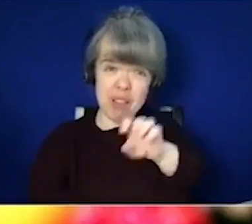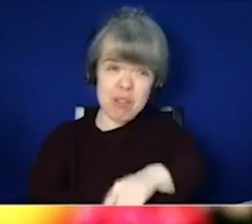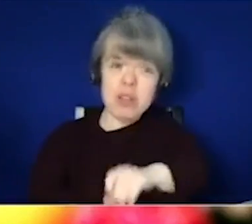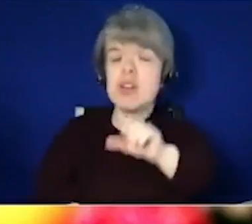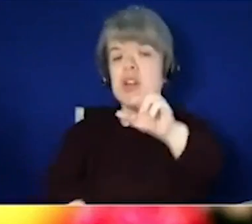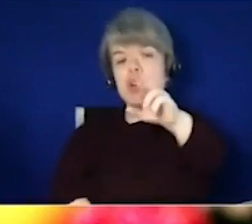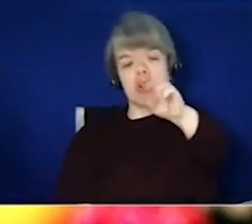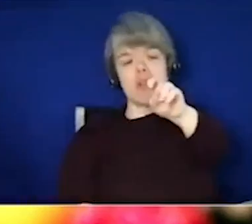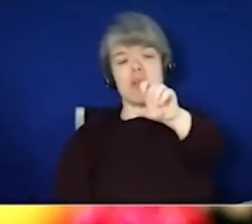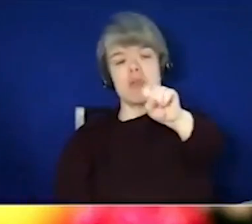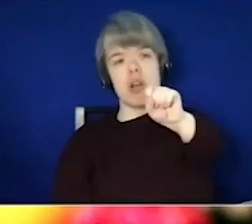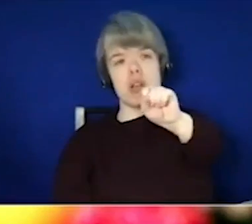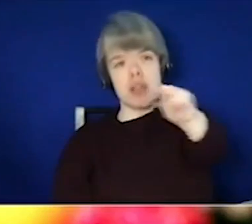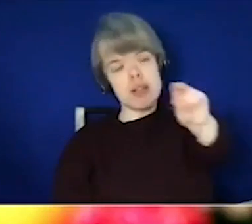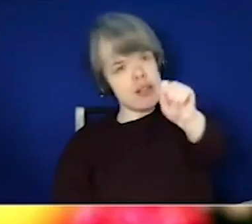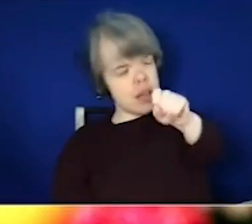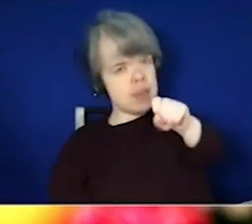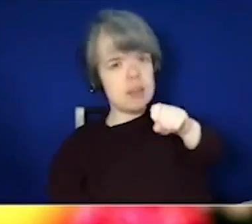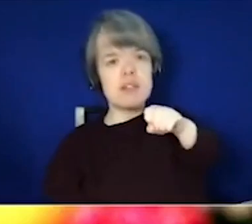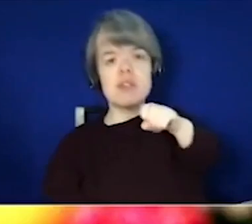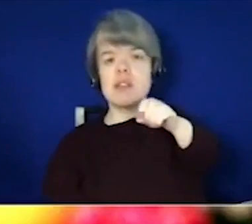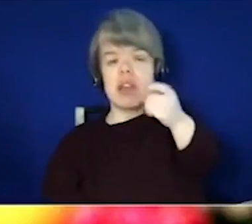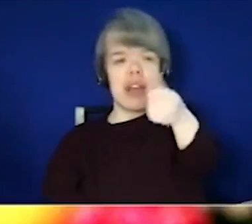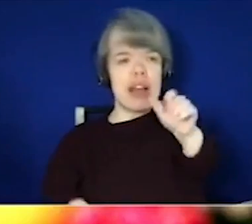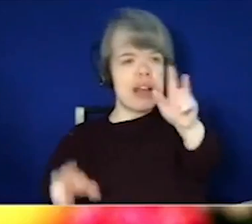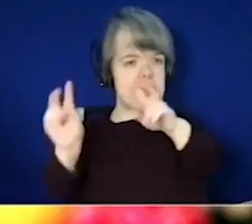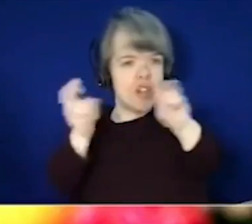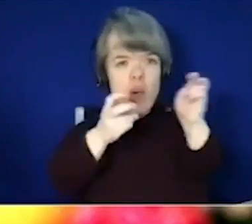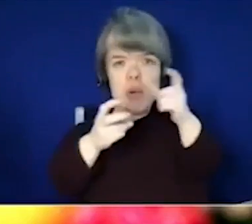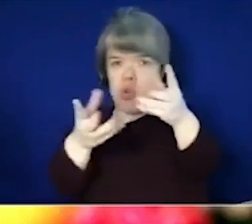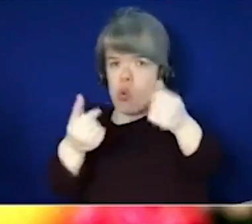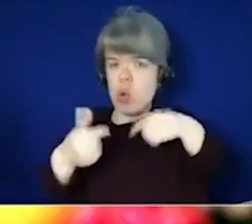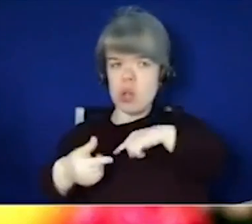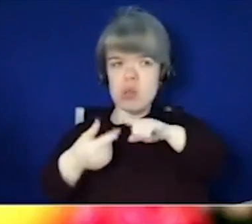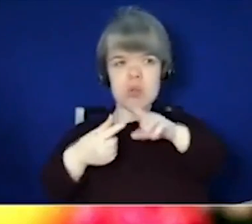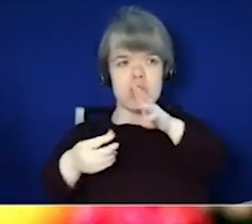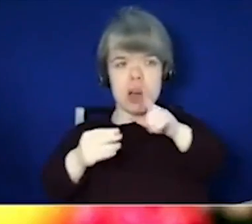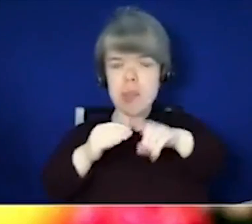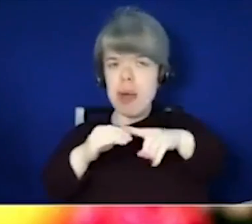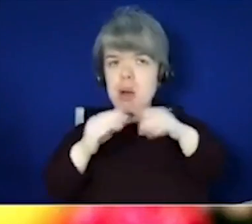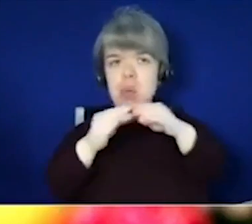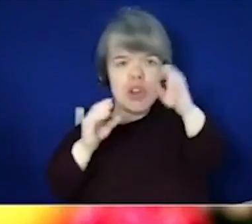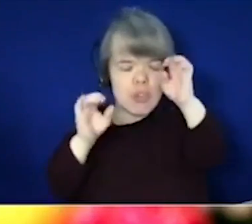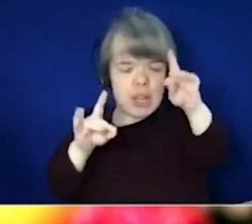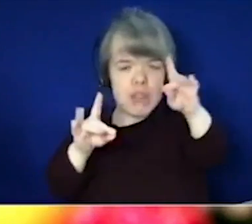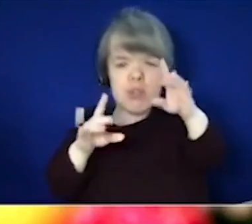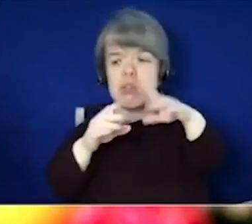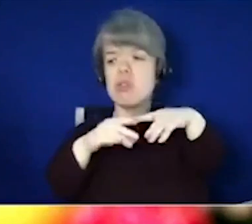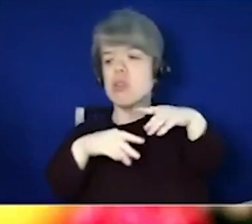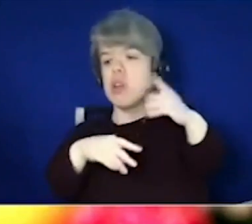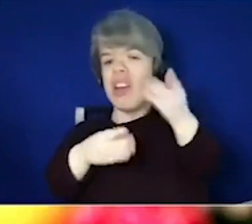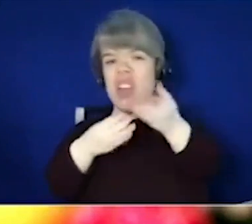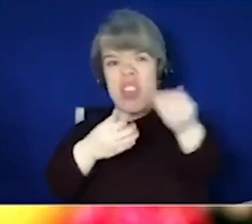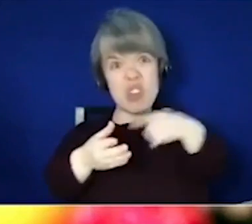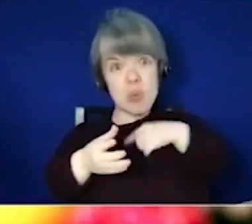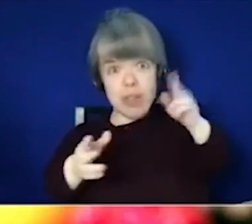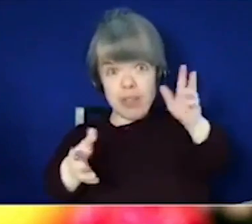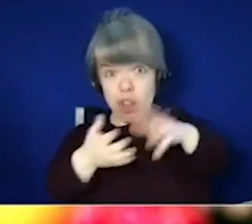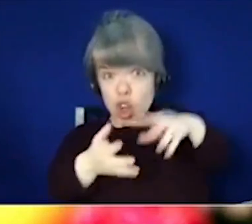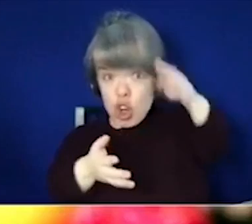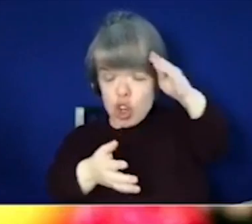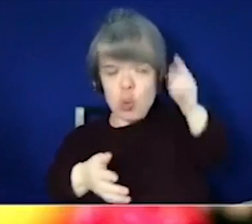be? I genuinely don't know what unions could make better for partners with the benefits Starbucks offers. Hi, everybody. I